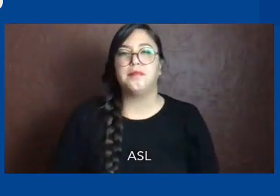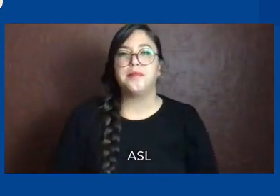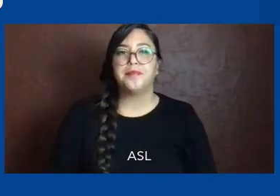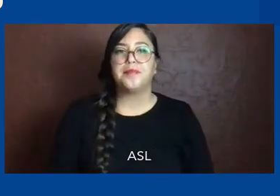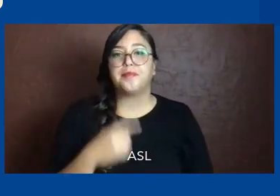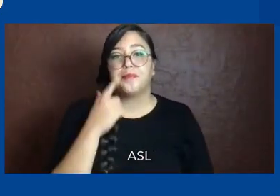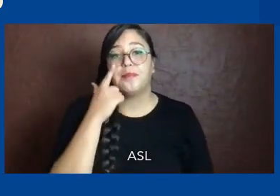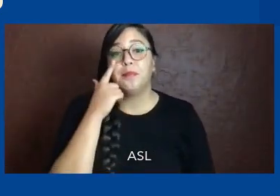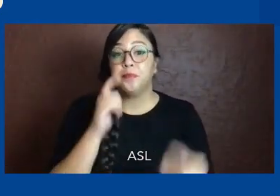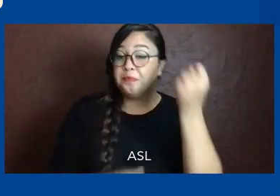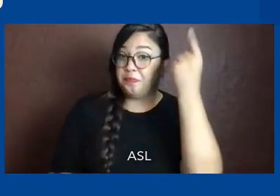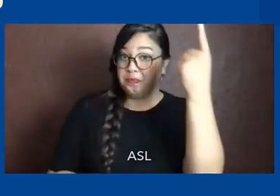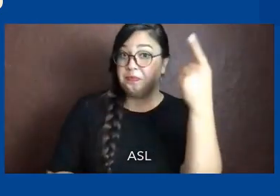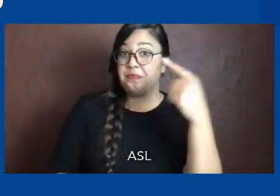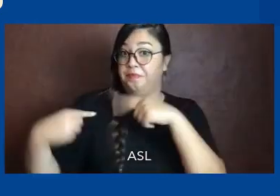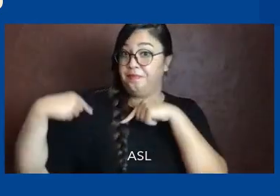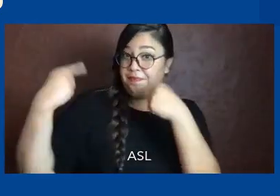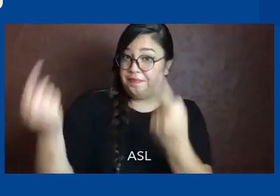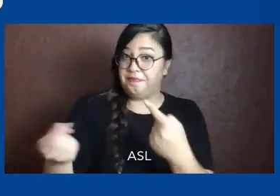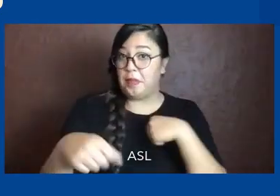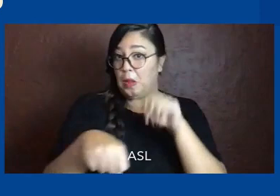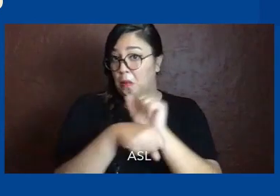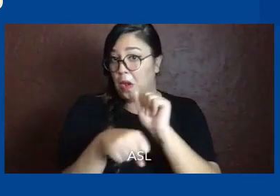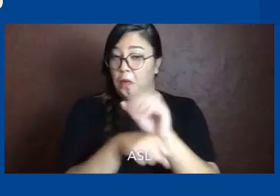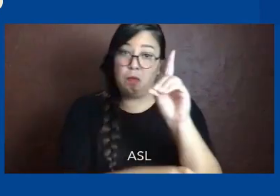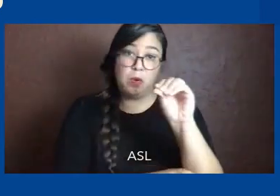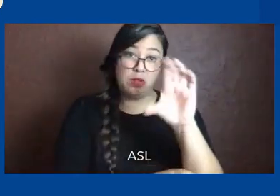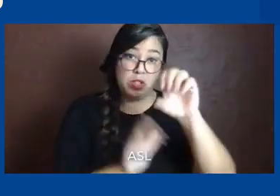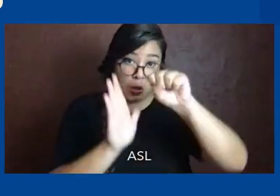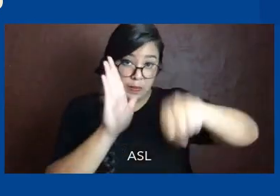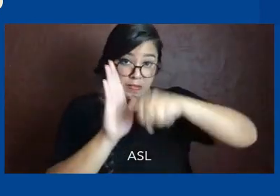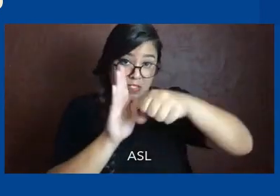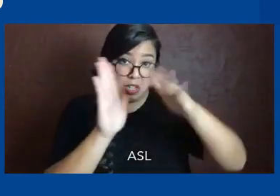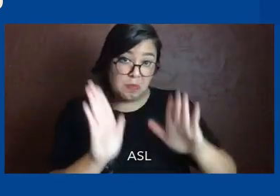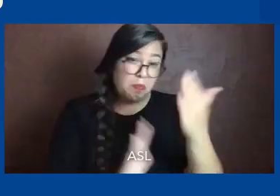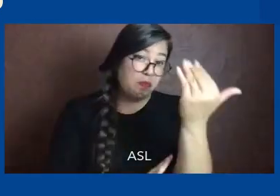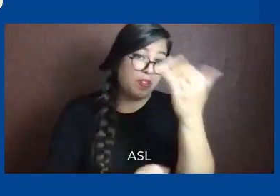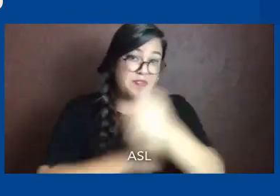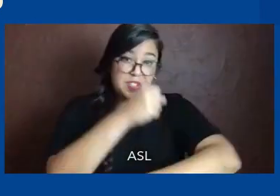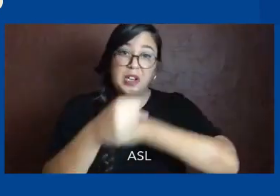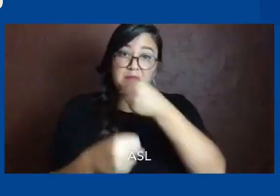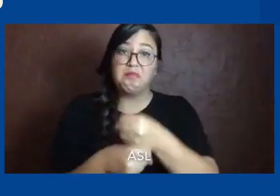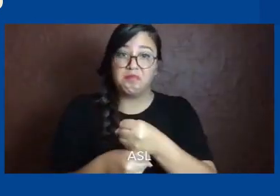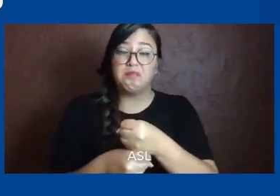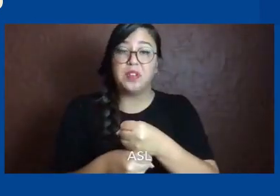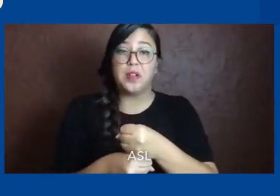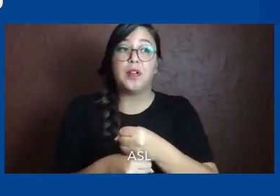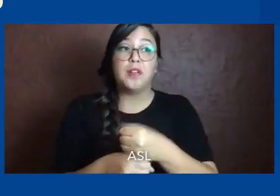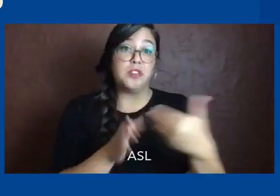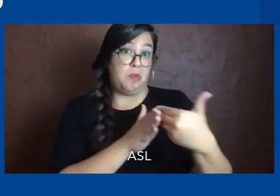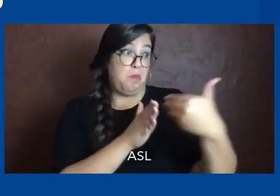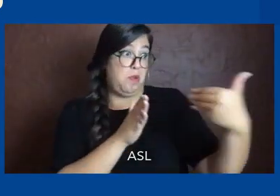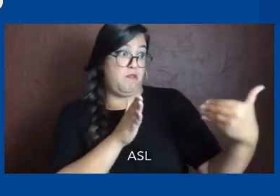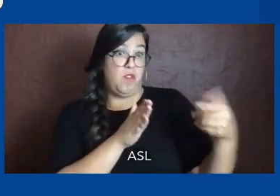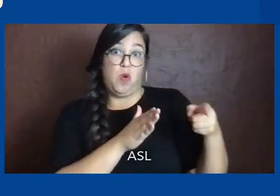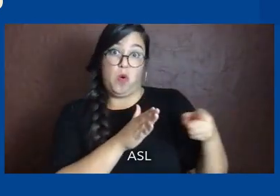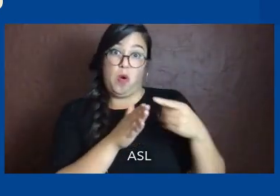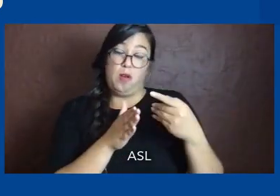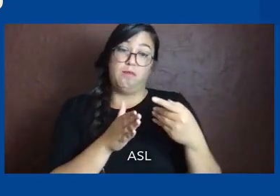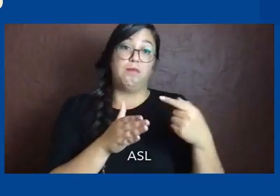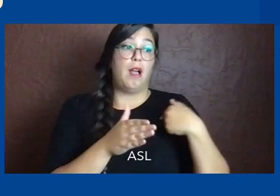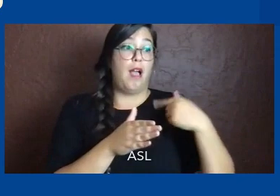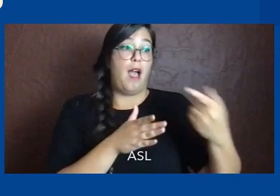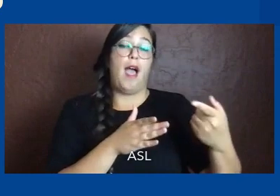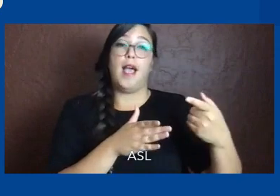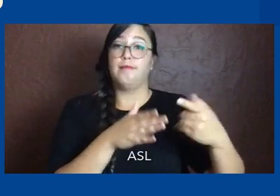I have been working as a documentary cinematographer for about 15 years. Before that, I came up through fiction